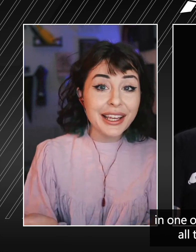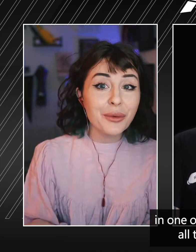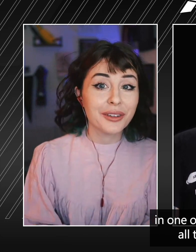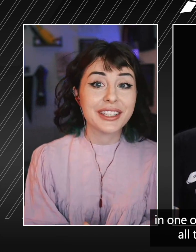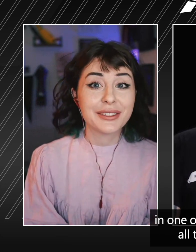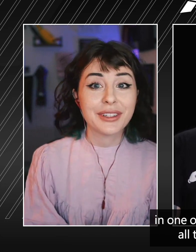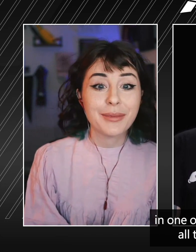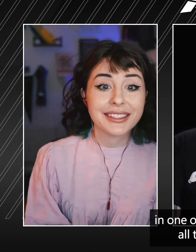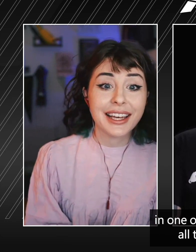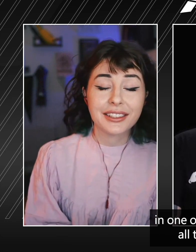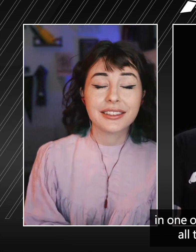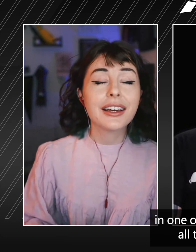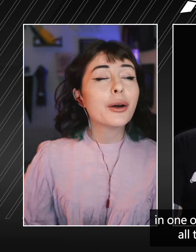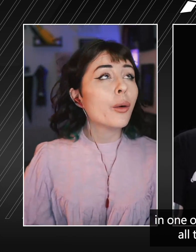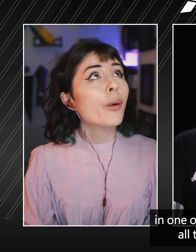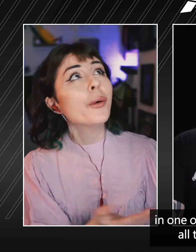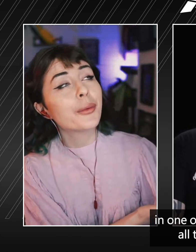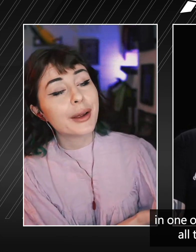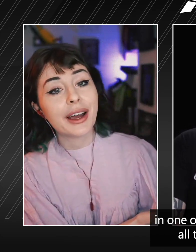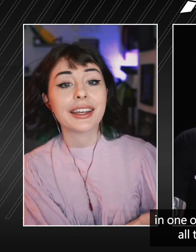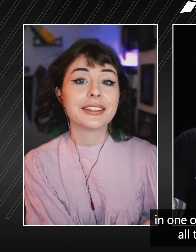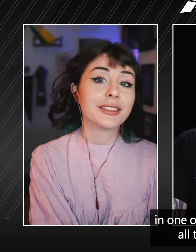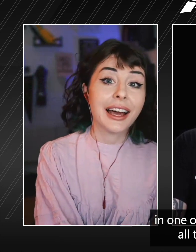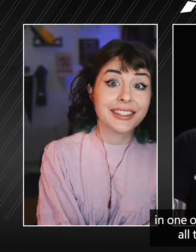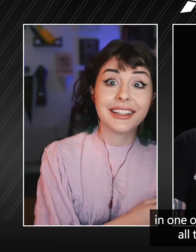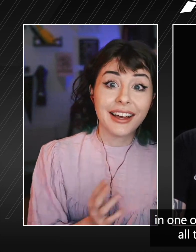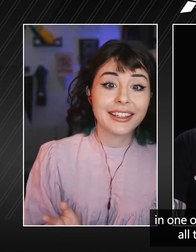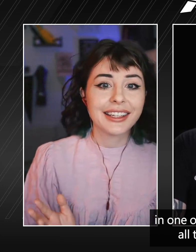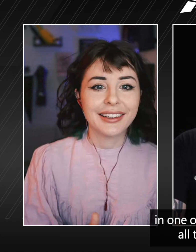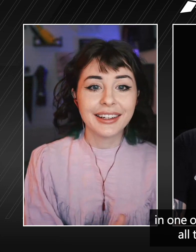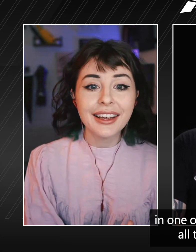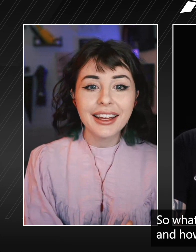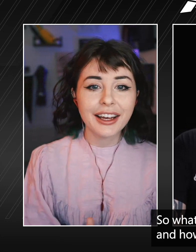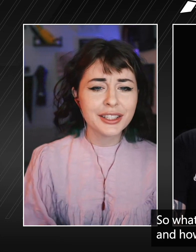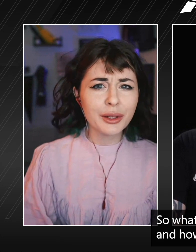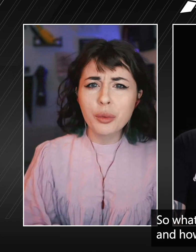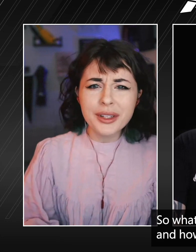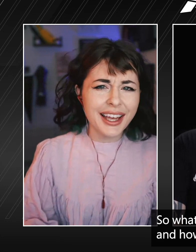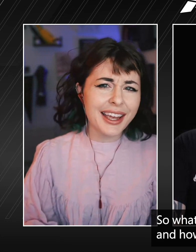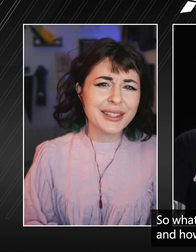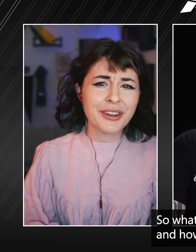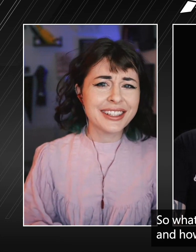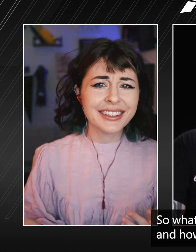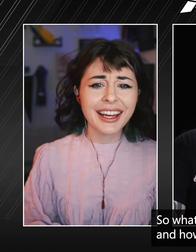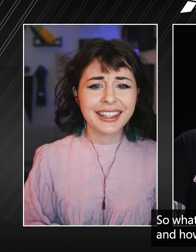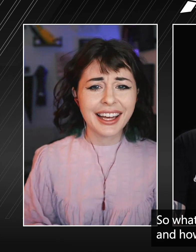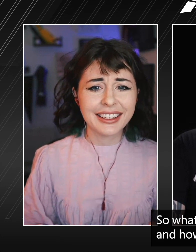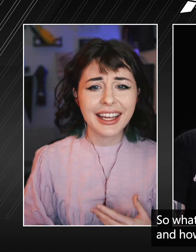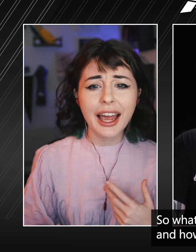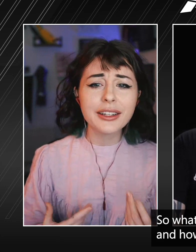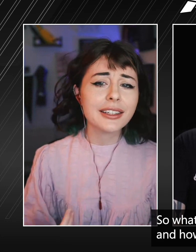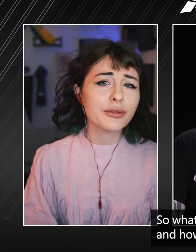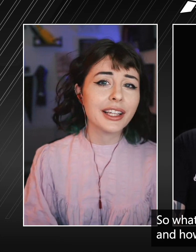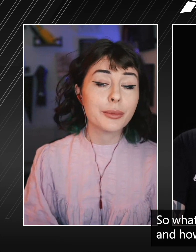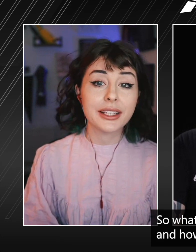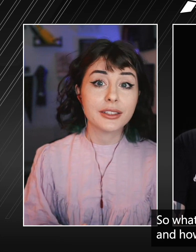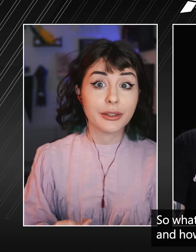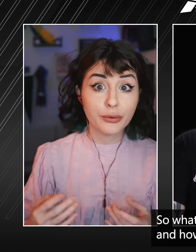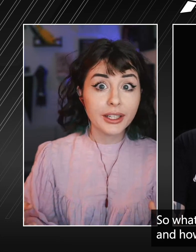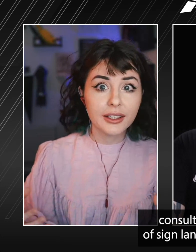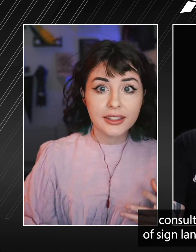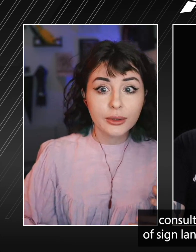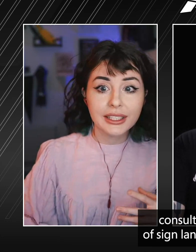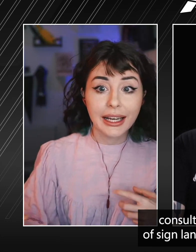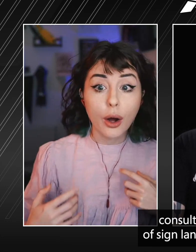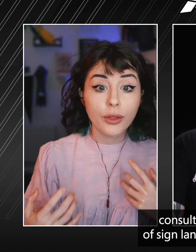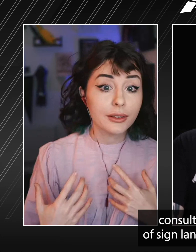participated in one of these feedback sessions all the way back in 2019. So what was that experience like, and how did it develop into